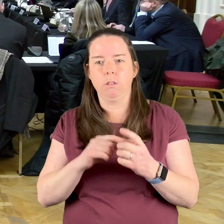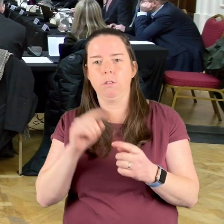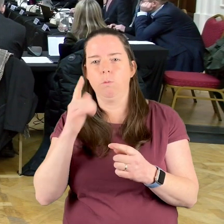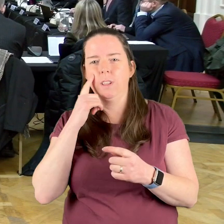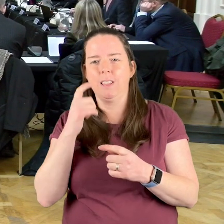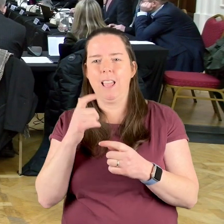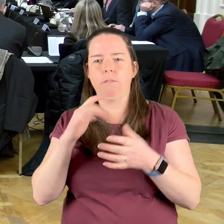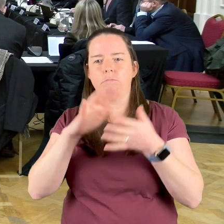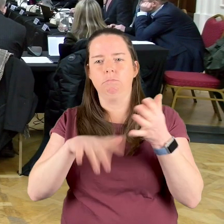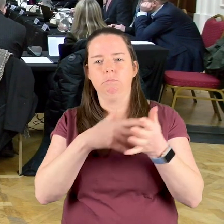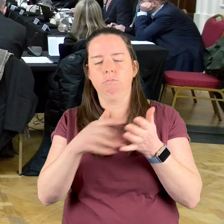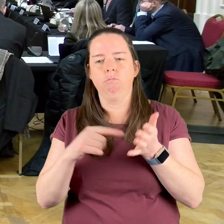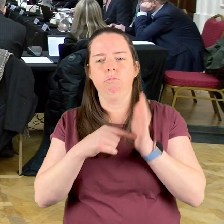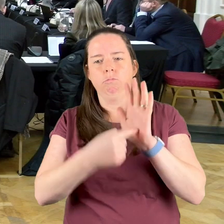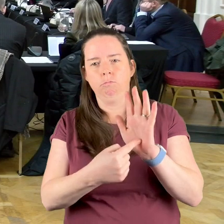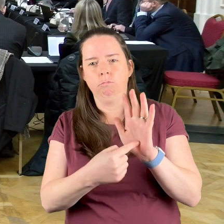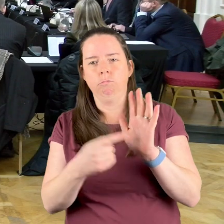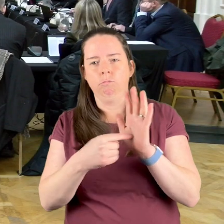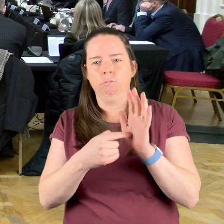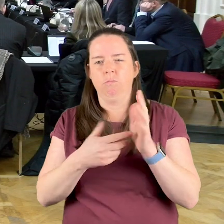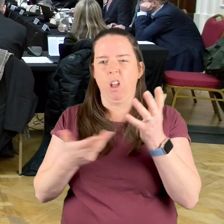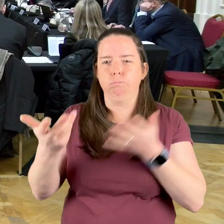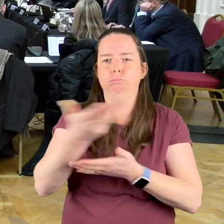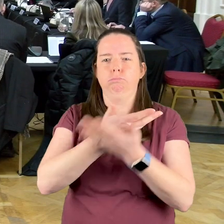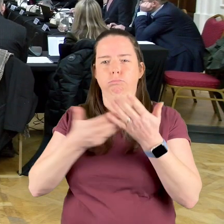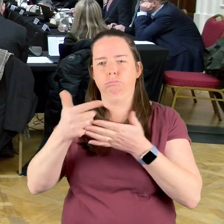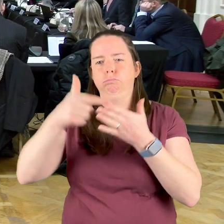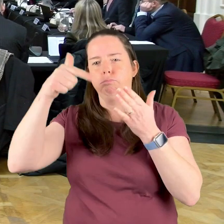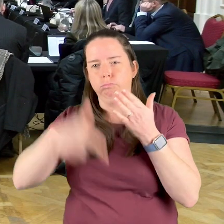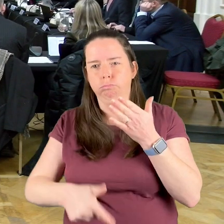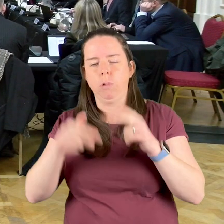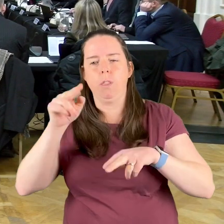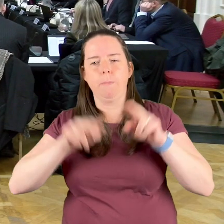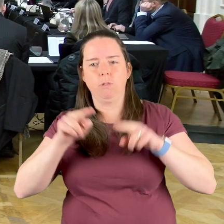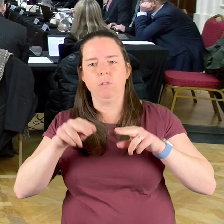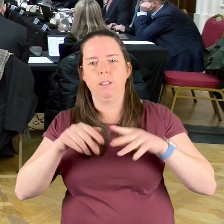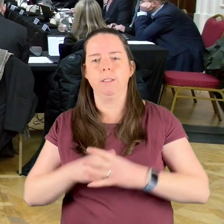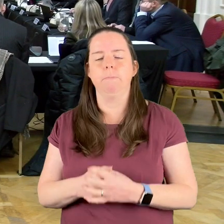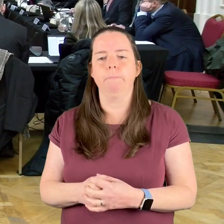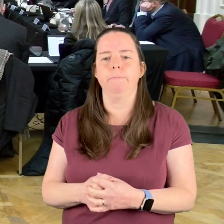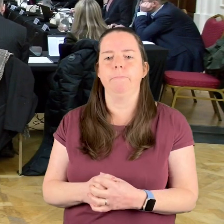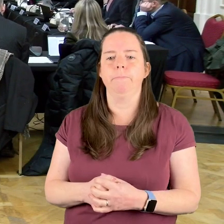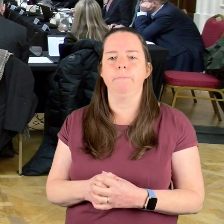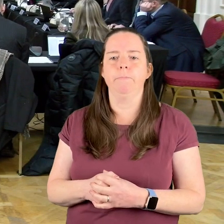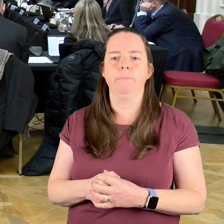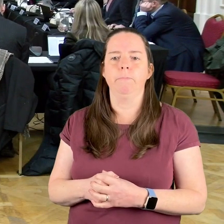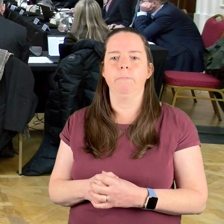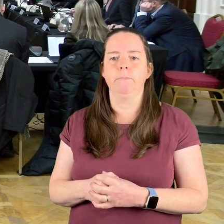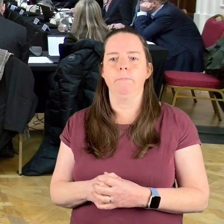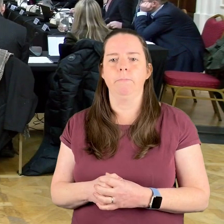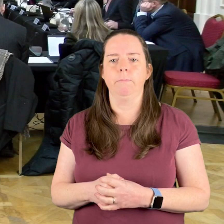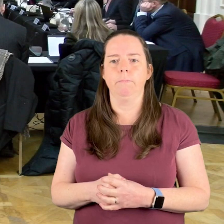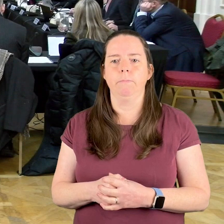showcase our dashboard there for us to have more comprehensive discussion around metrics. I'll stop there.